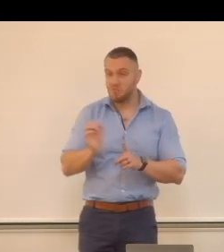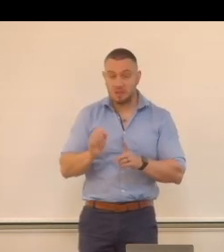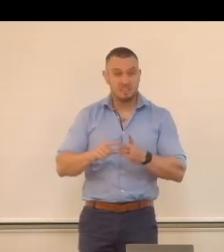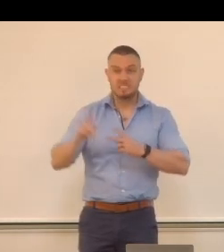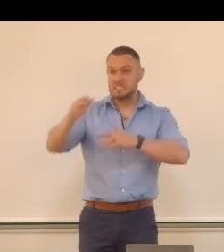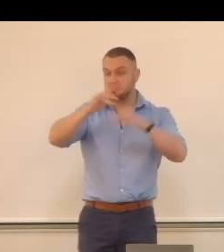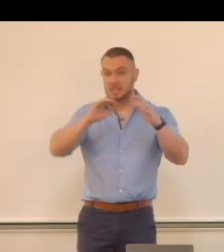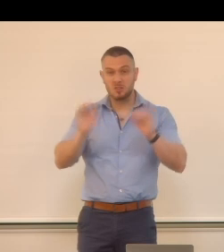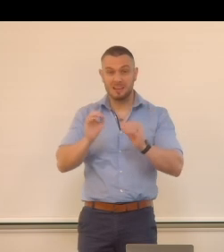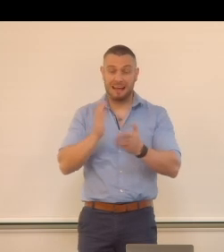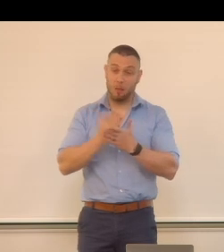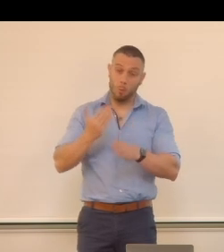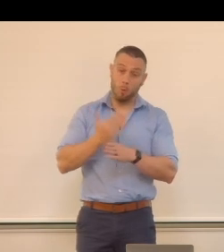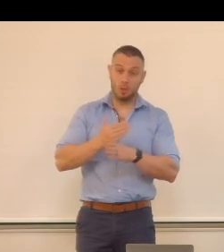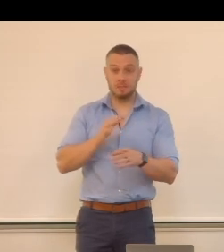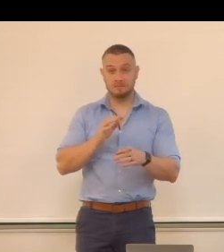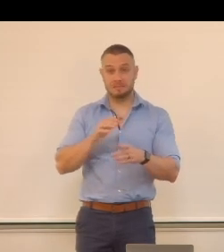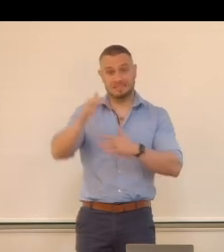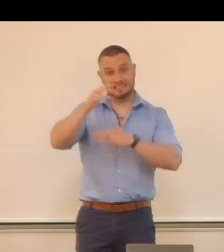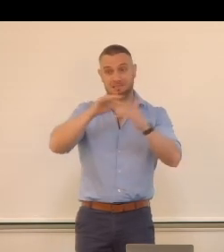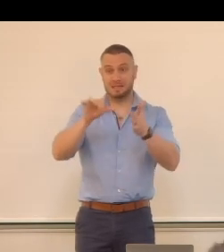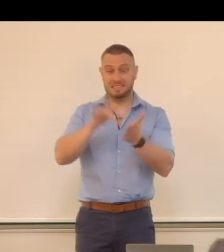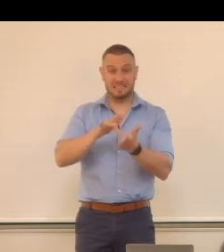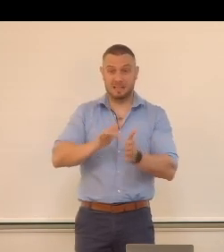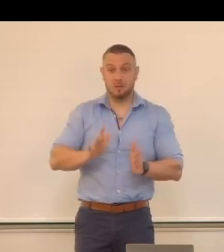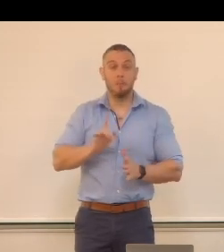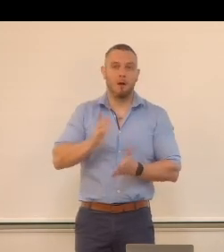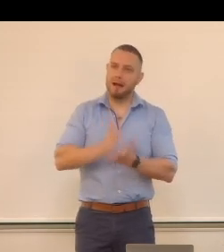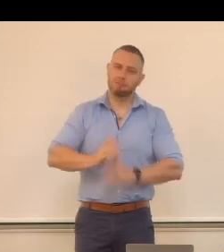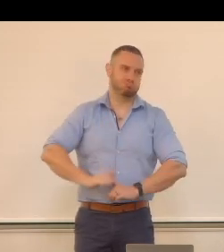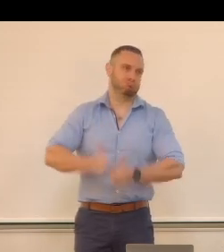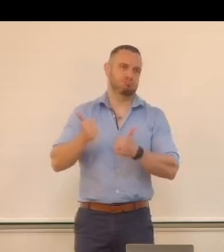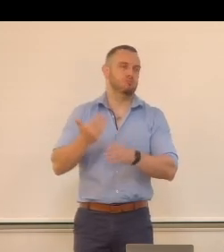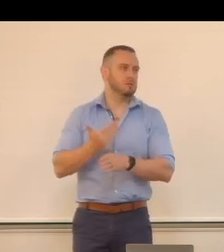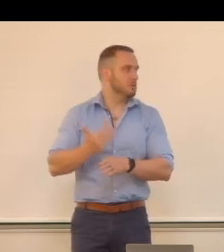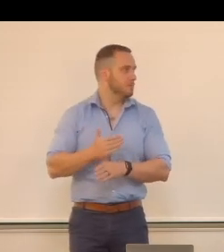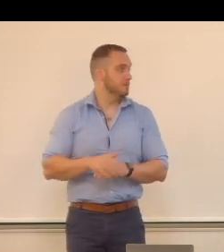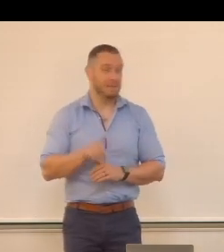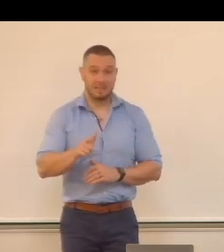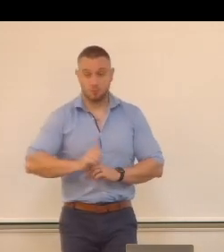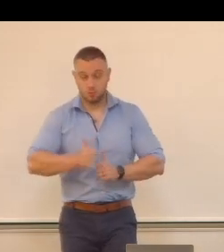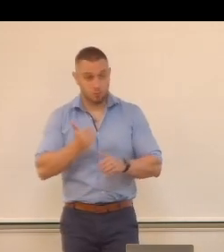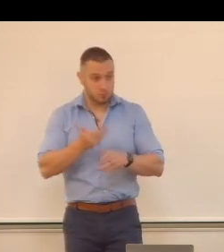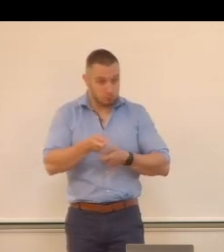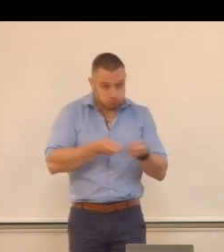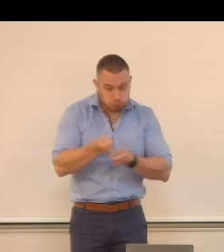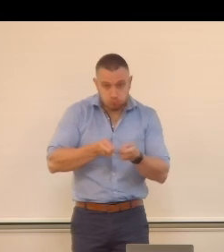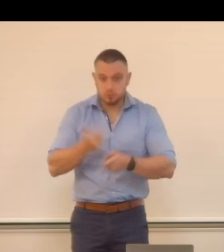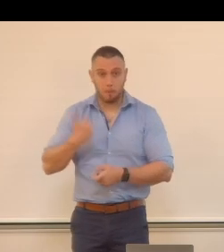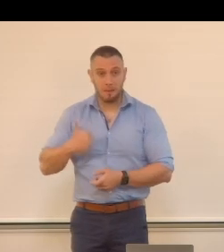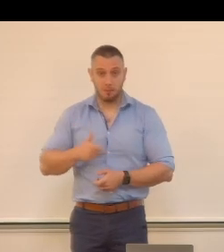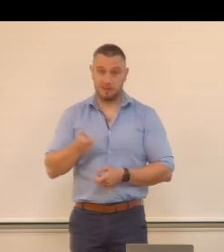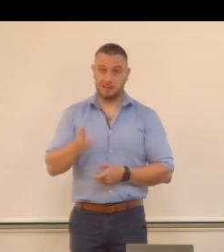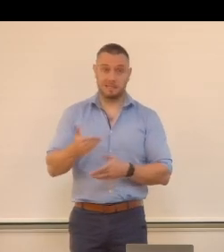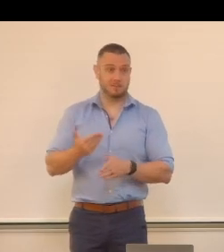space. Other than that, he worked at the Space Center, but he did an amazing job. He was a people manager, and he managed the crew.